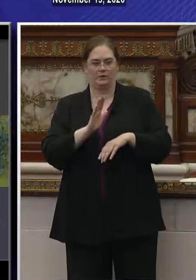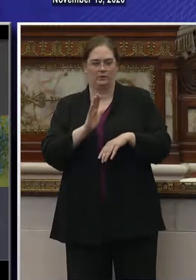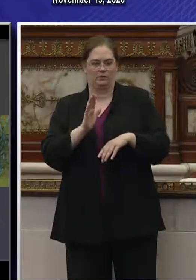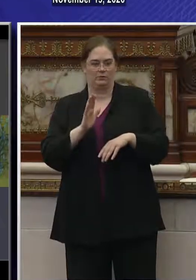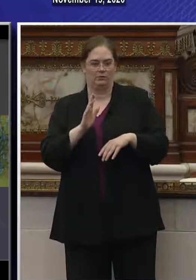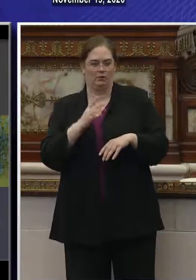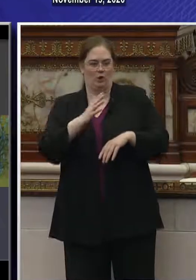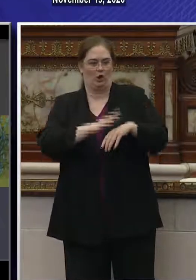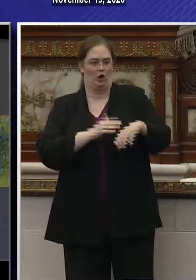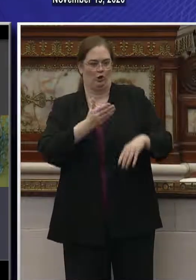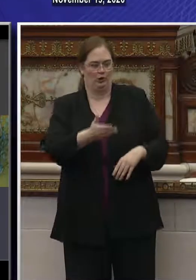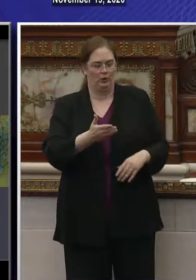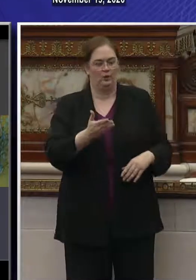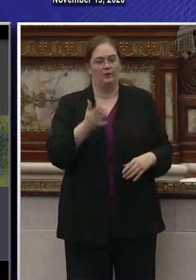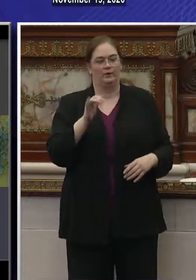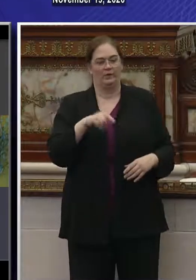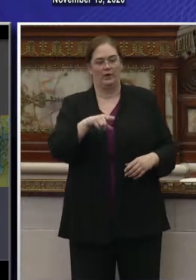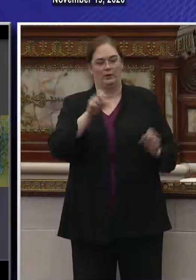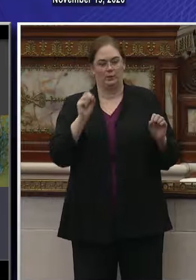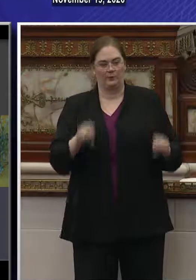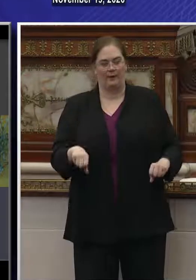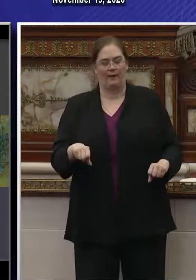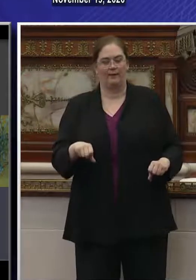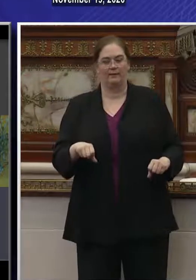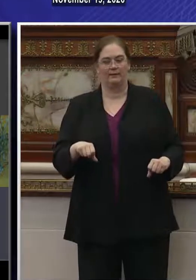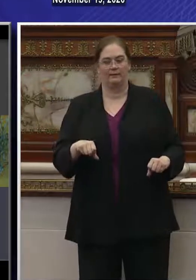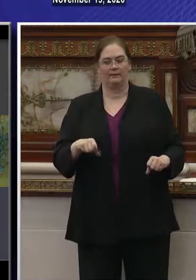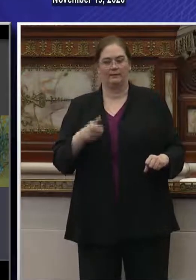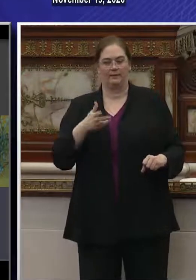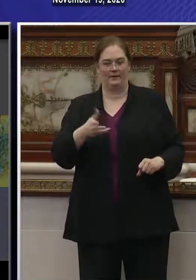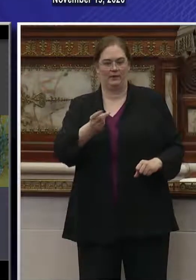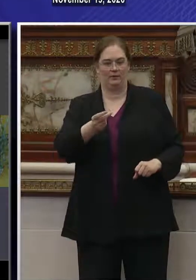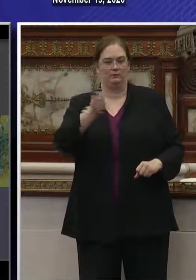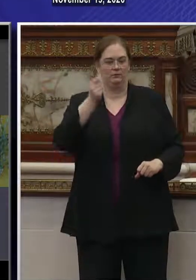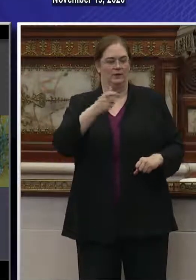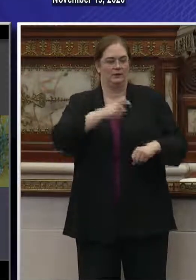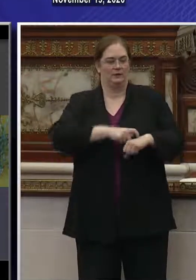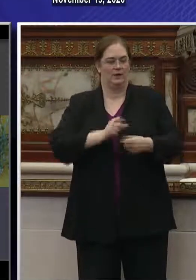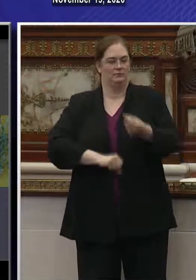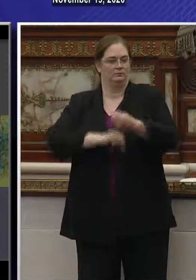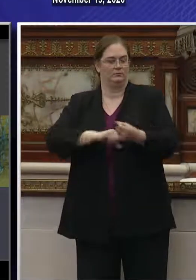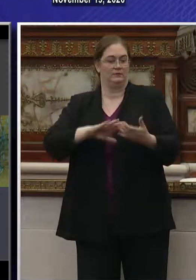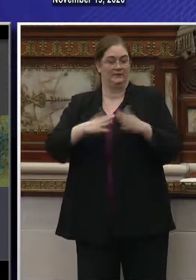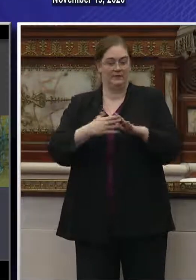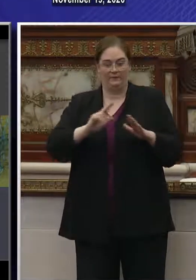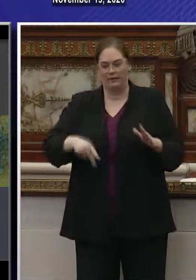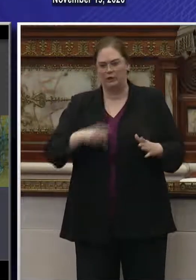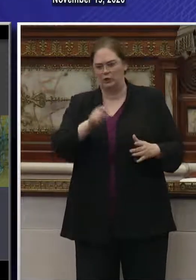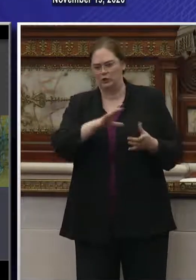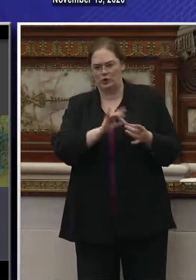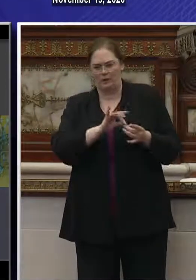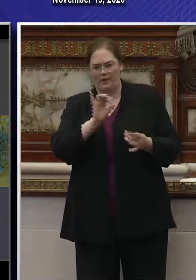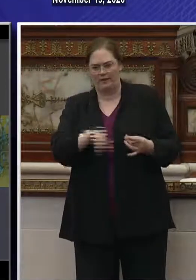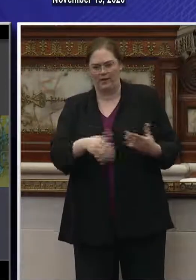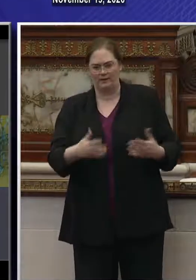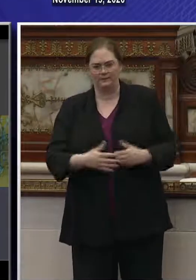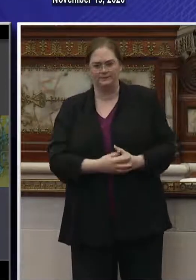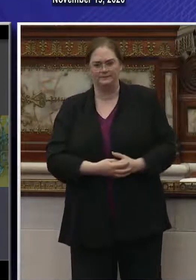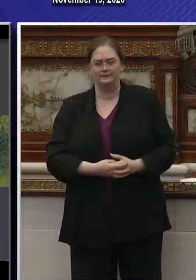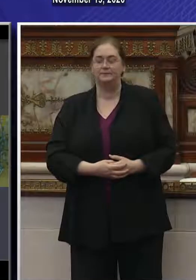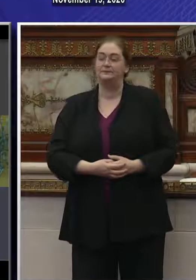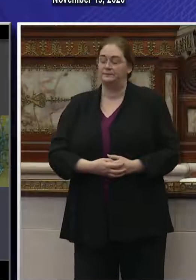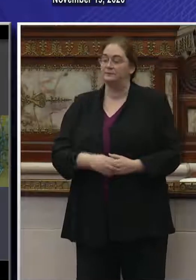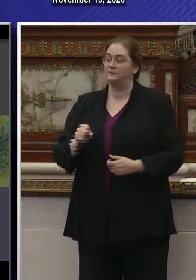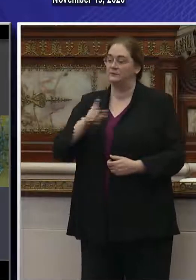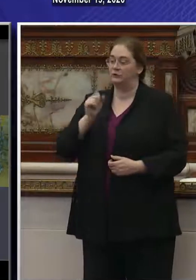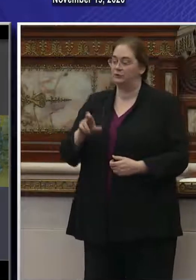upon you, that you can be there at the time for our city of Philadelphia. Could you talk about that? Yes,